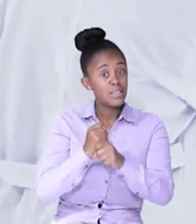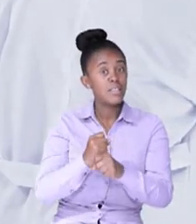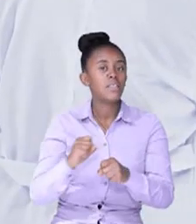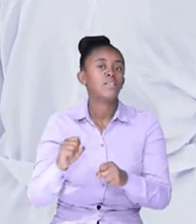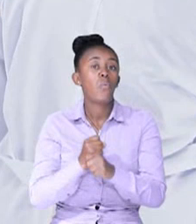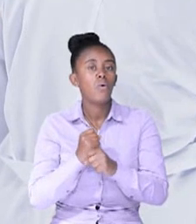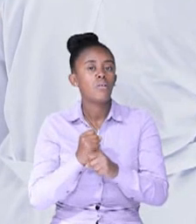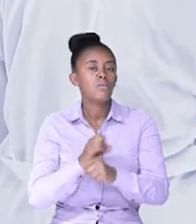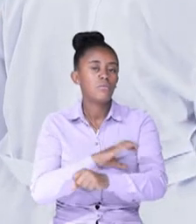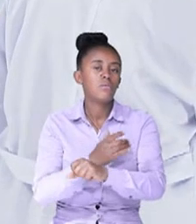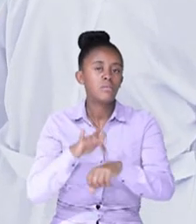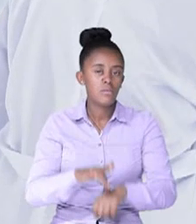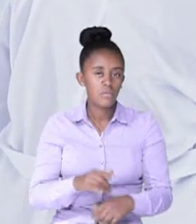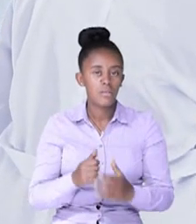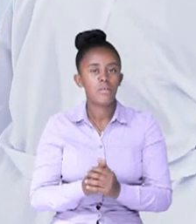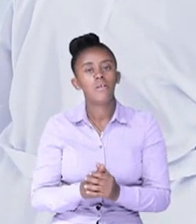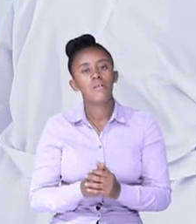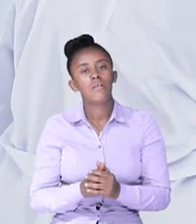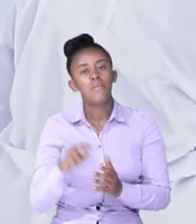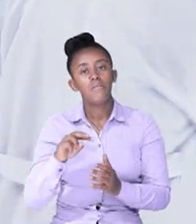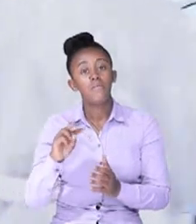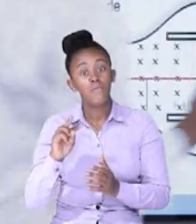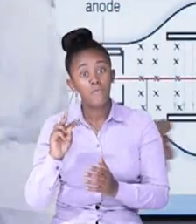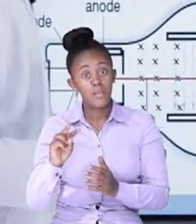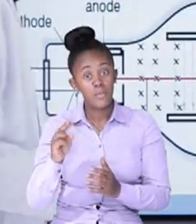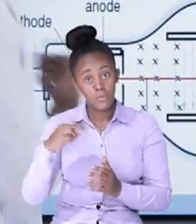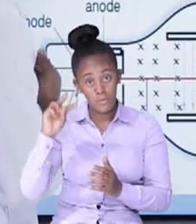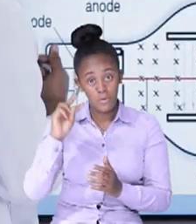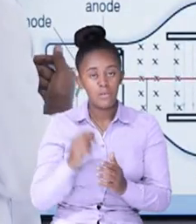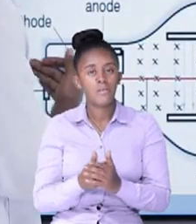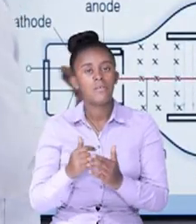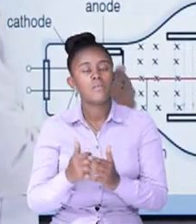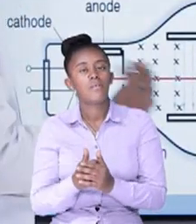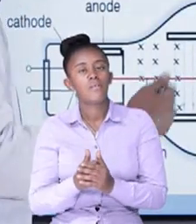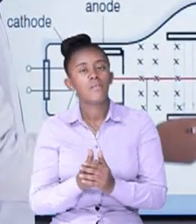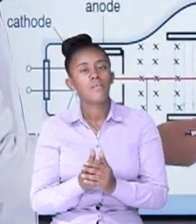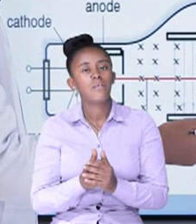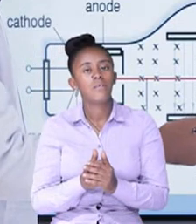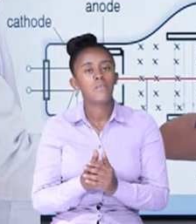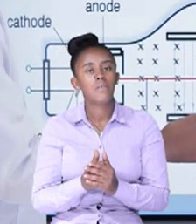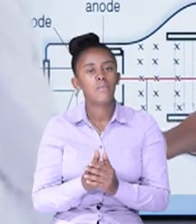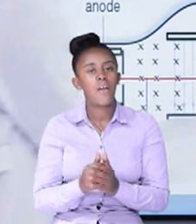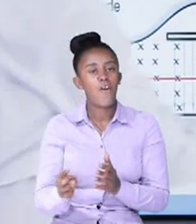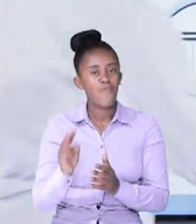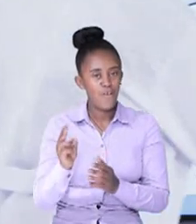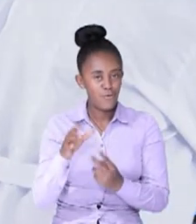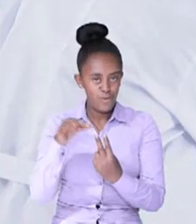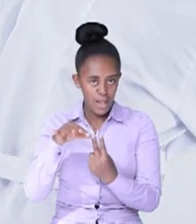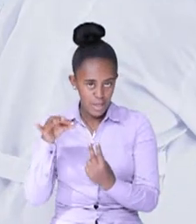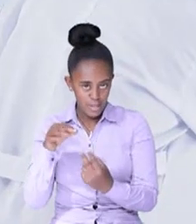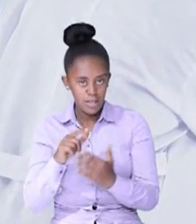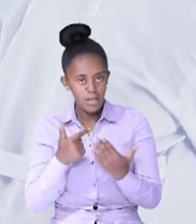half mv squared qv, and it's possible to find the velocity from the velocity selector. We have already previously saw